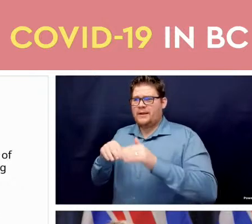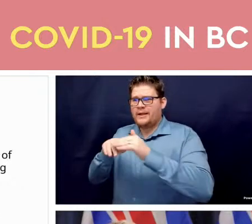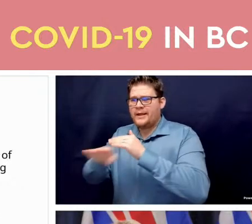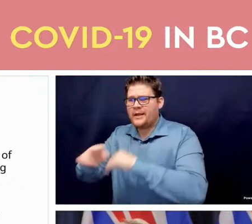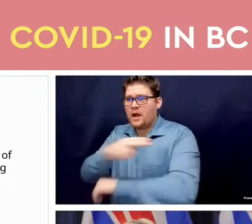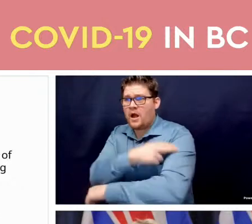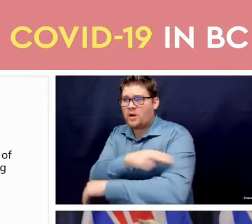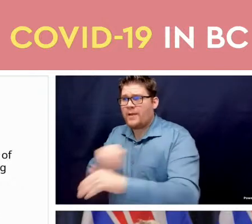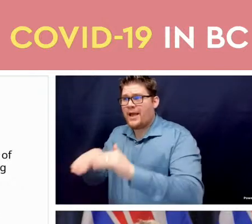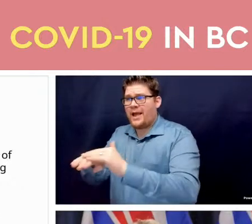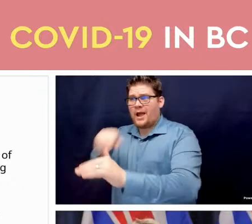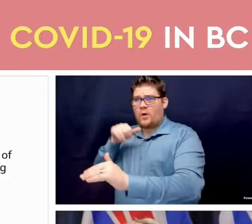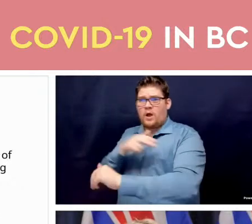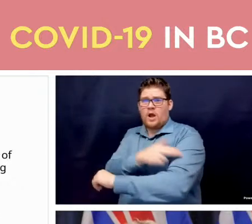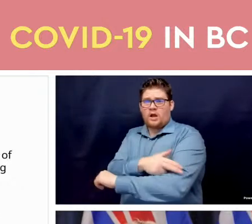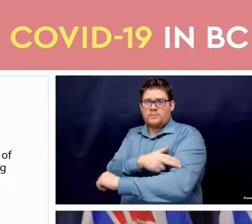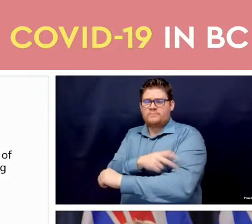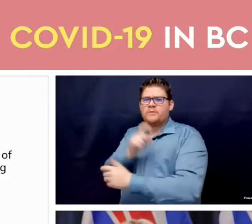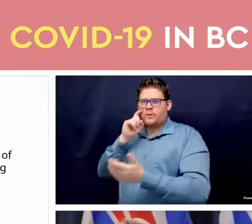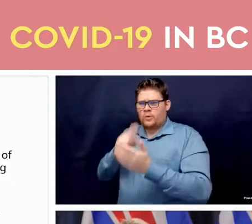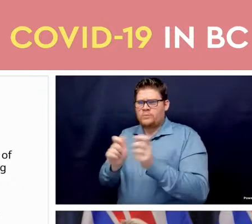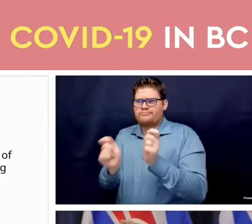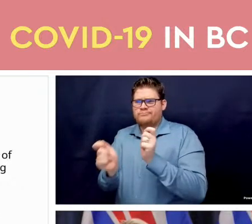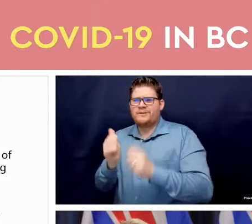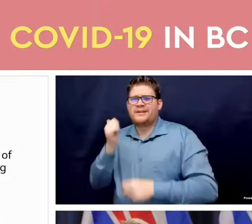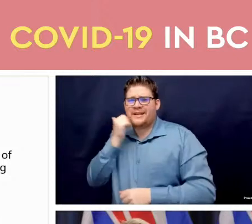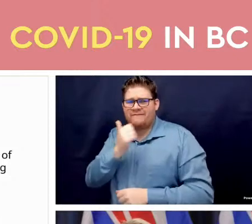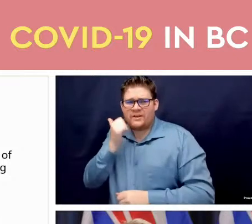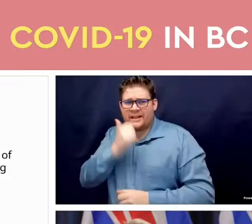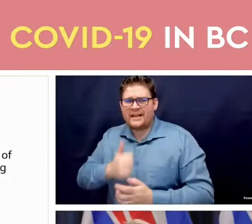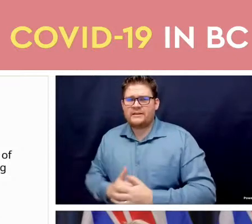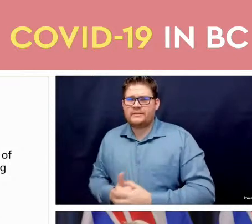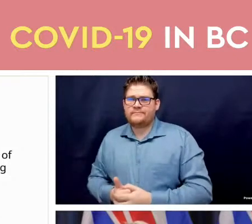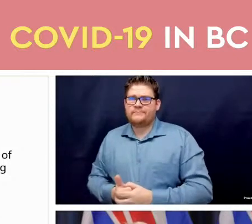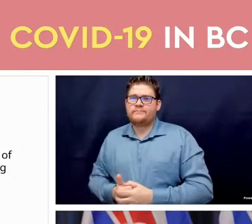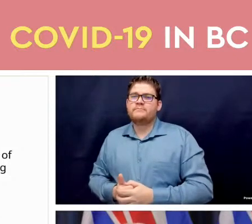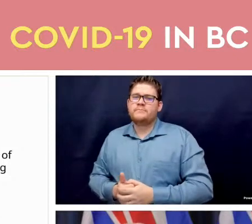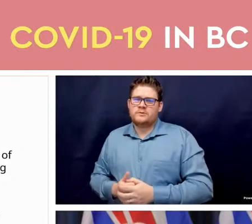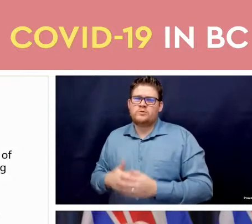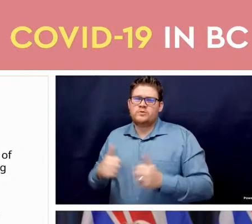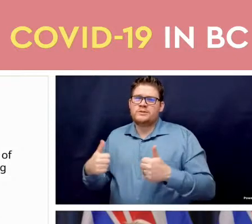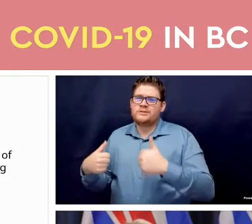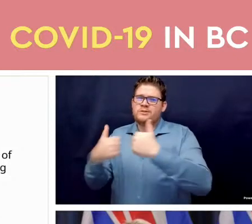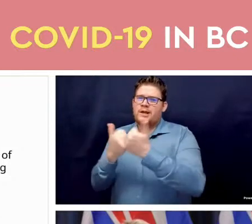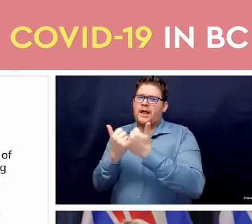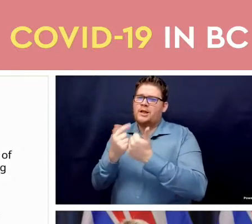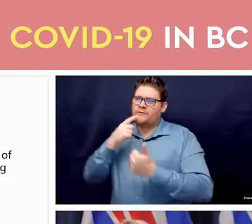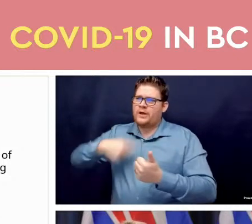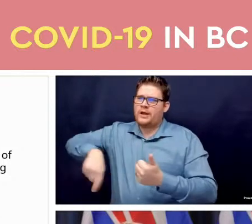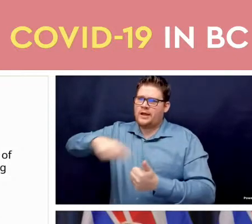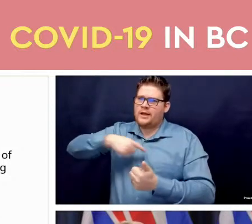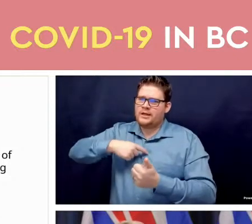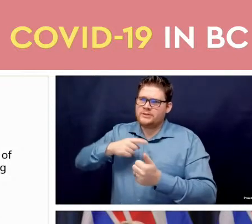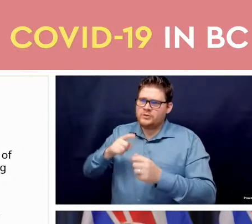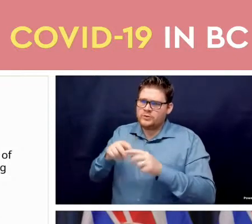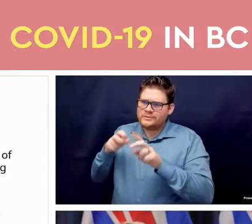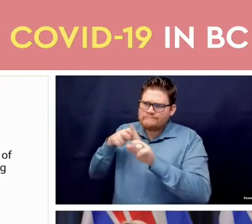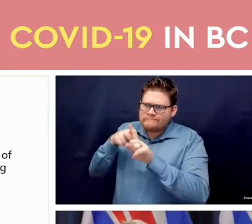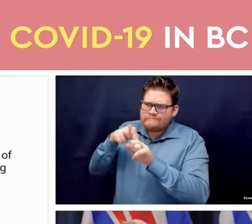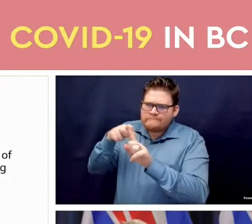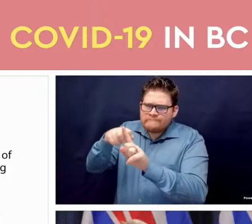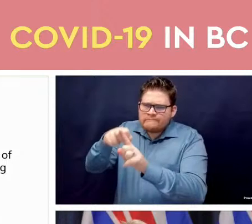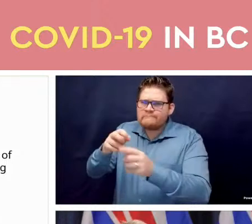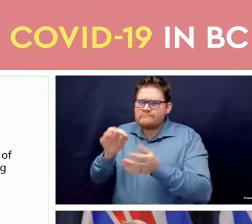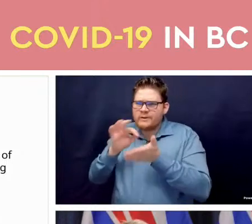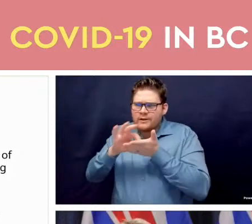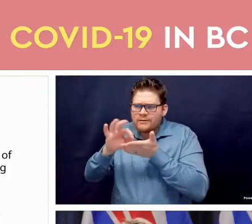move into critical care and then back onto the ward and then are discharged. And so it's a challenging to try and keep up with that